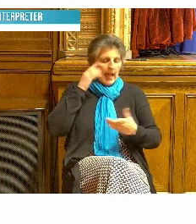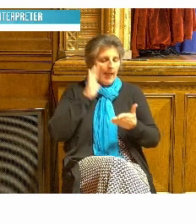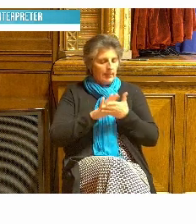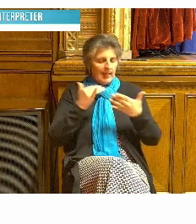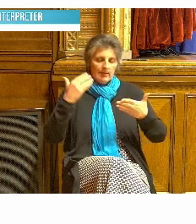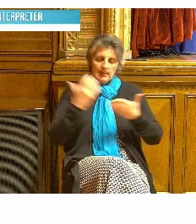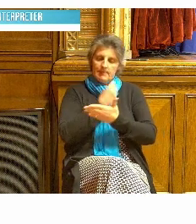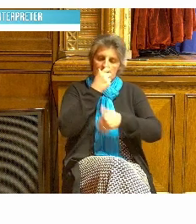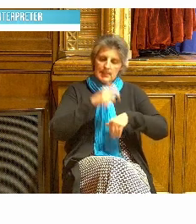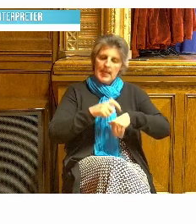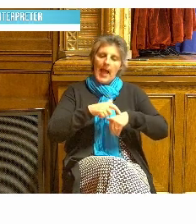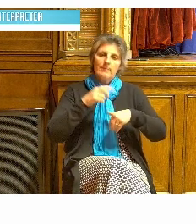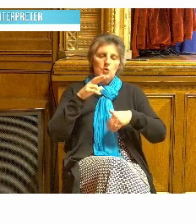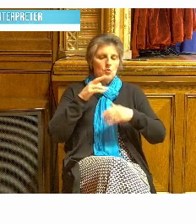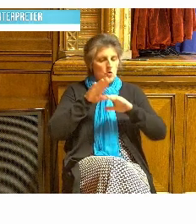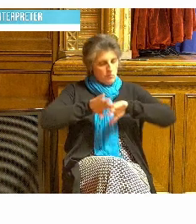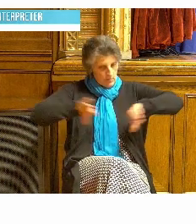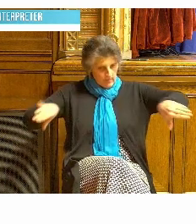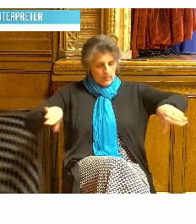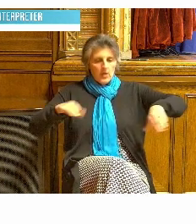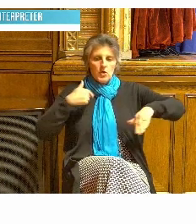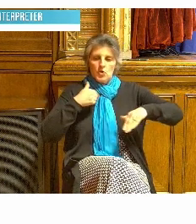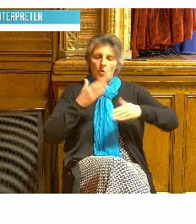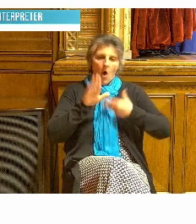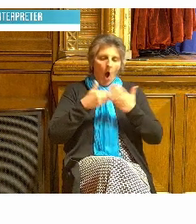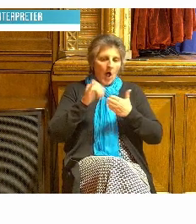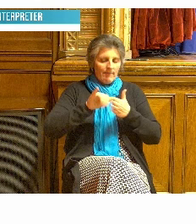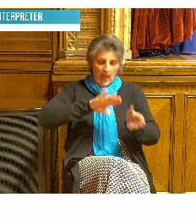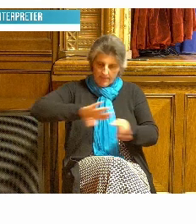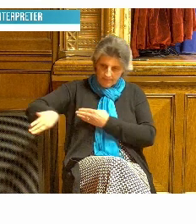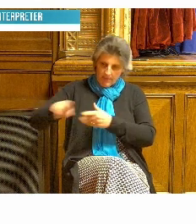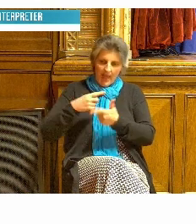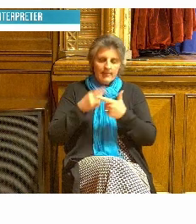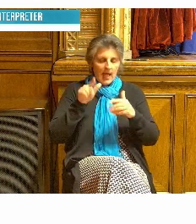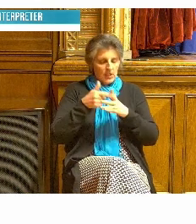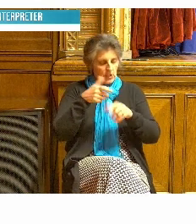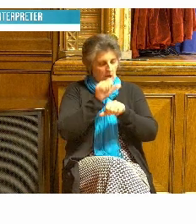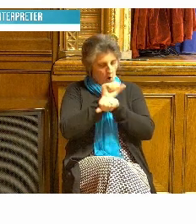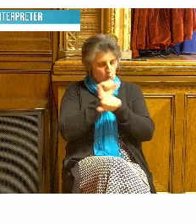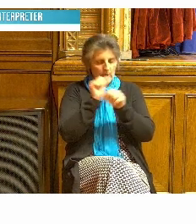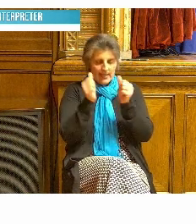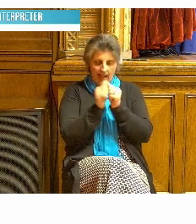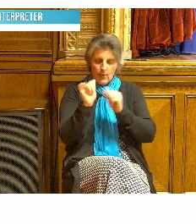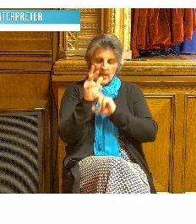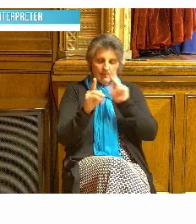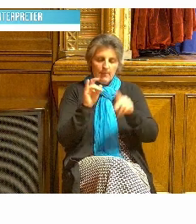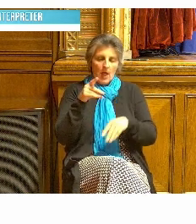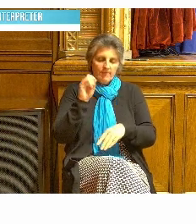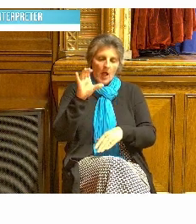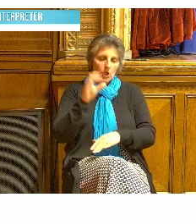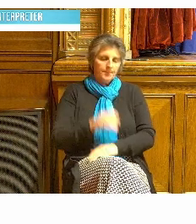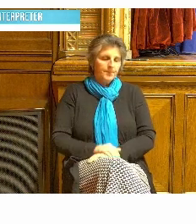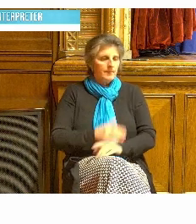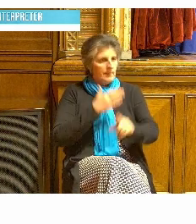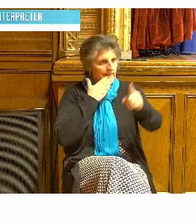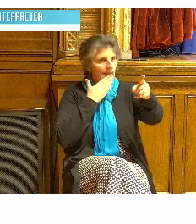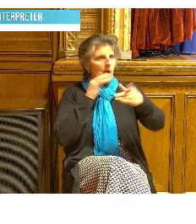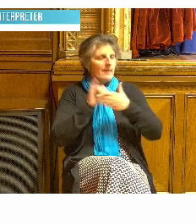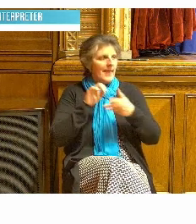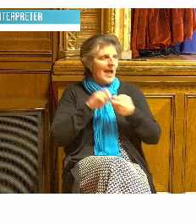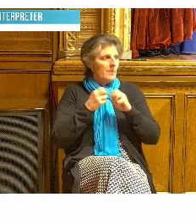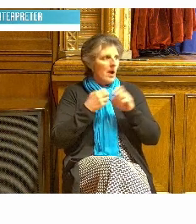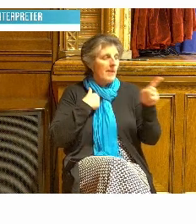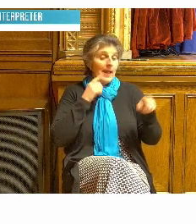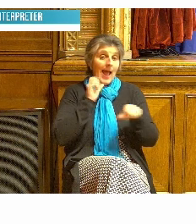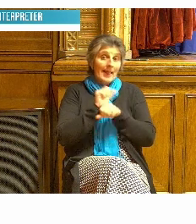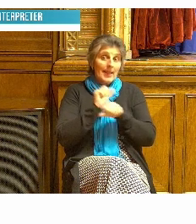time to remove that separation, so move all that stuff out the way, and we start working together as people of color. And that's the problem. And I